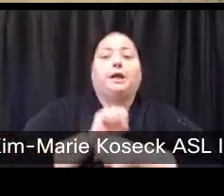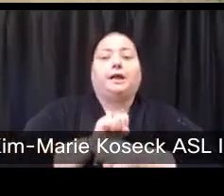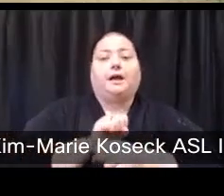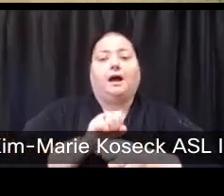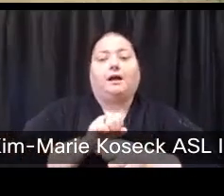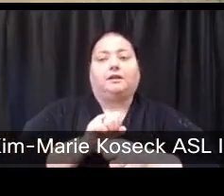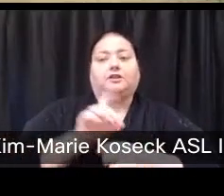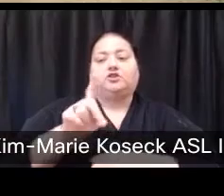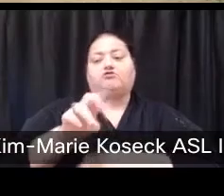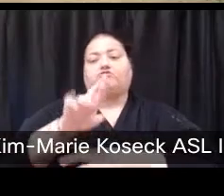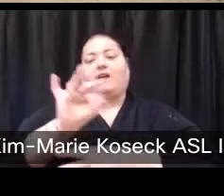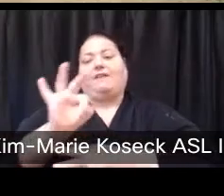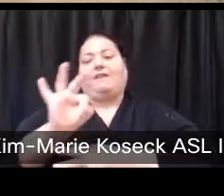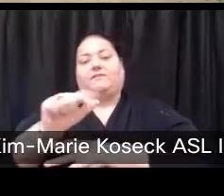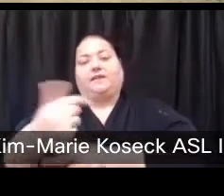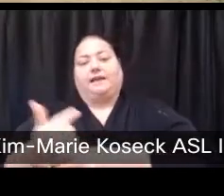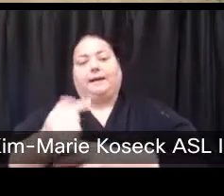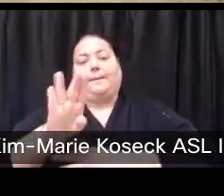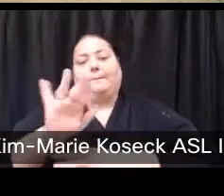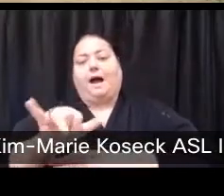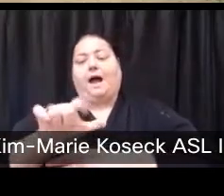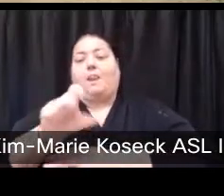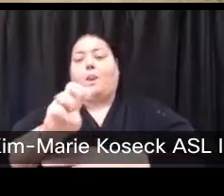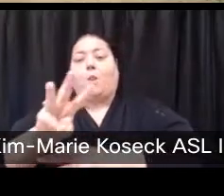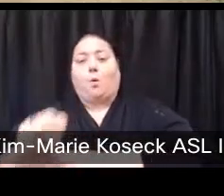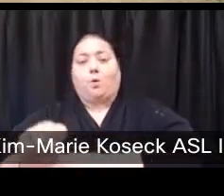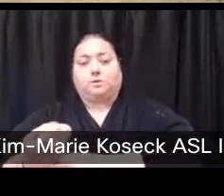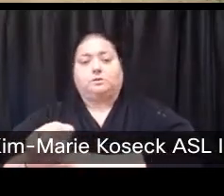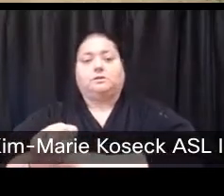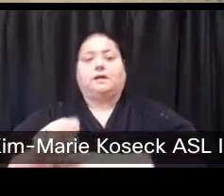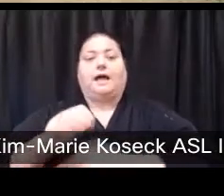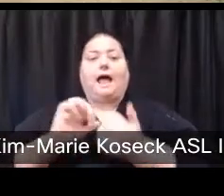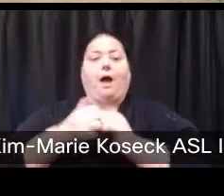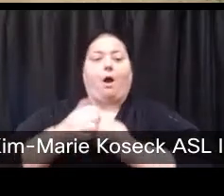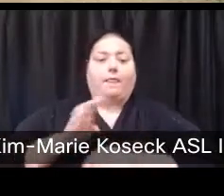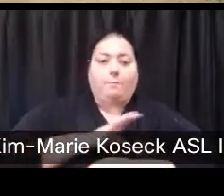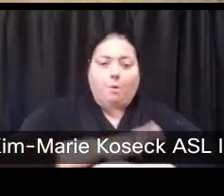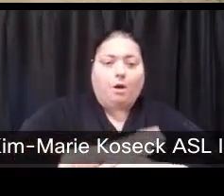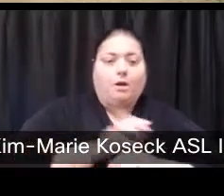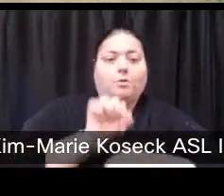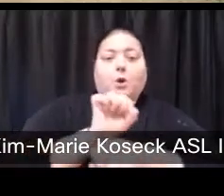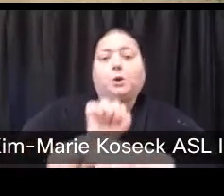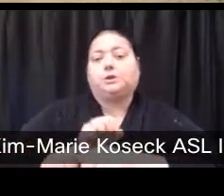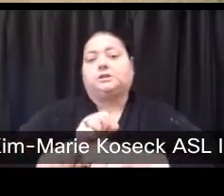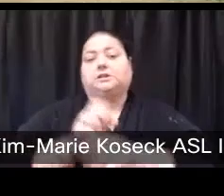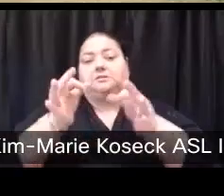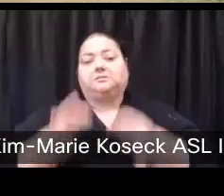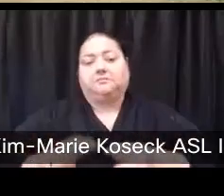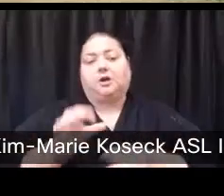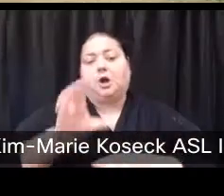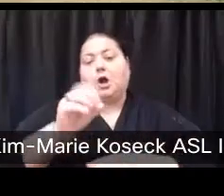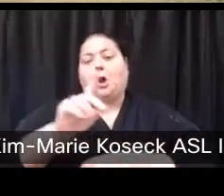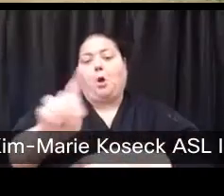drafting bylaws, which will outline how the board operates and makes decisions, a code of conduct, which